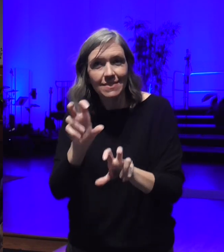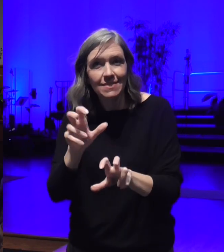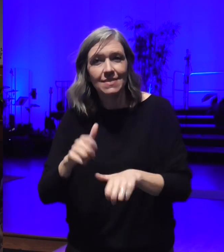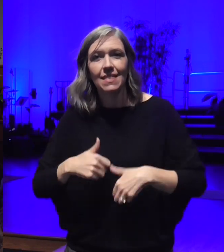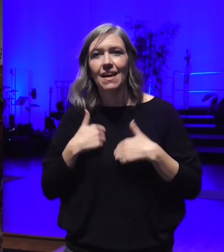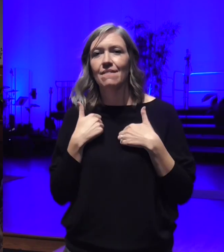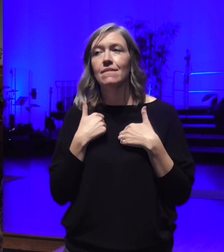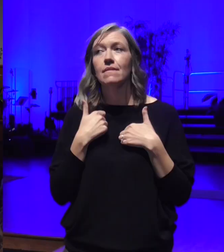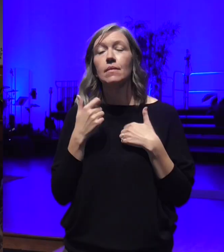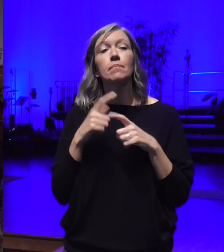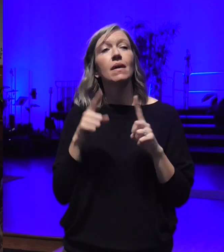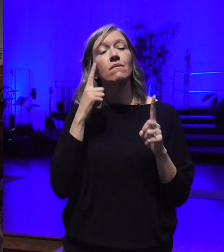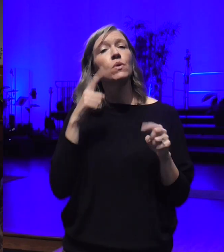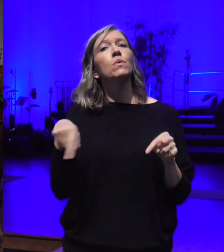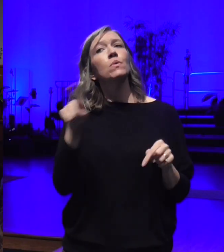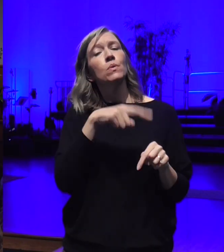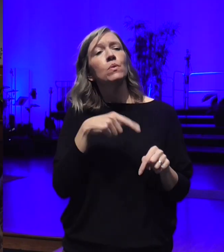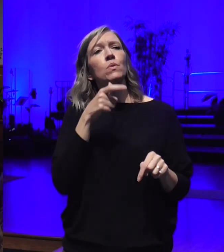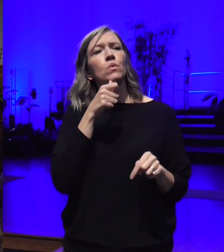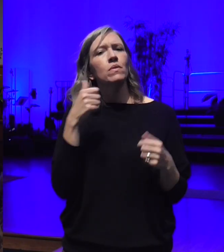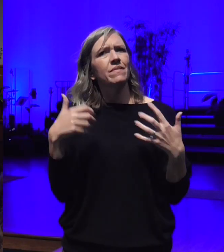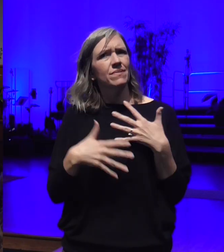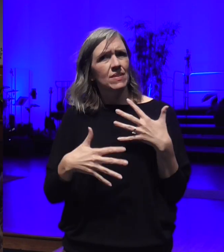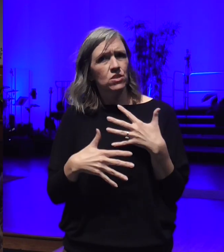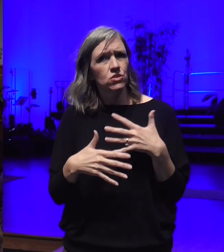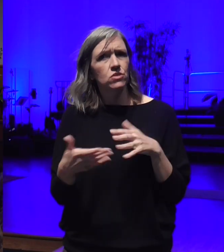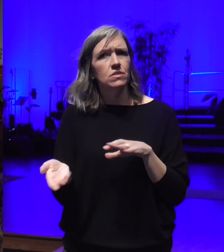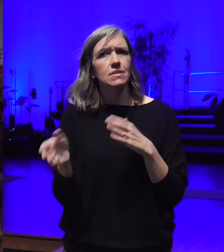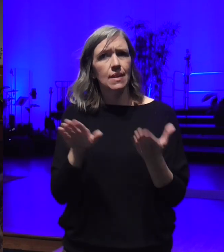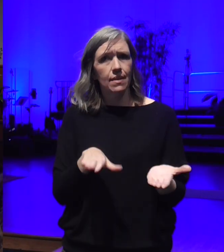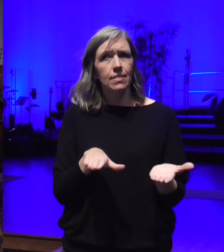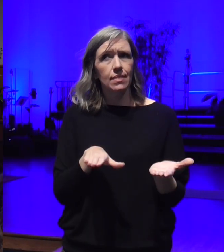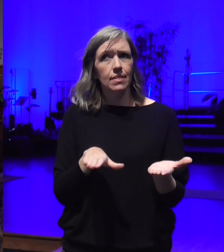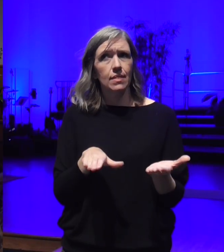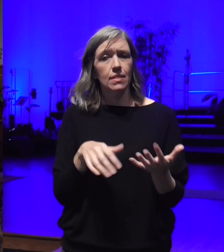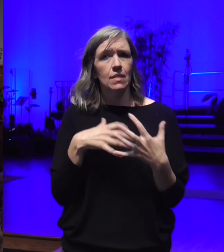But for those of us, myself included, who fear death,